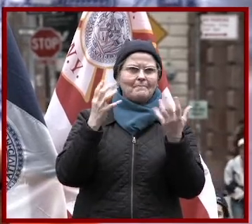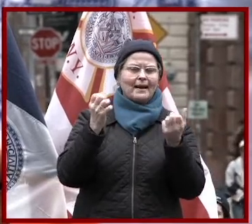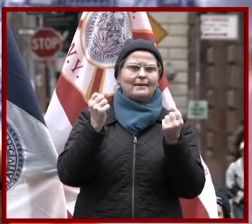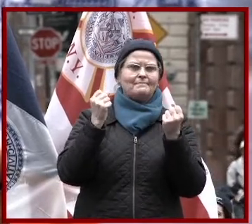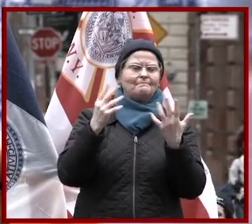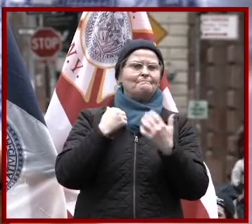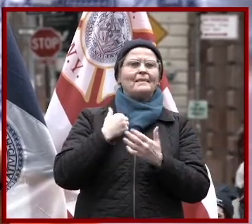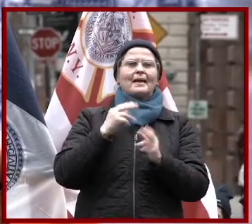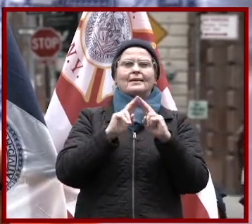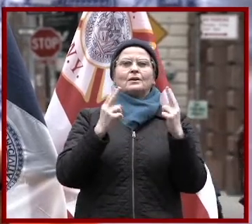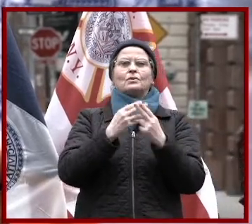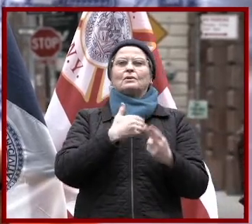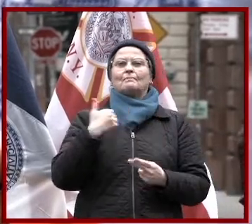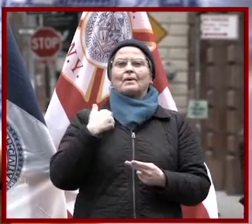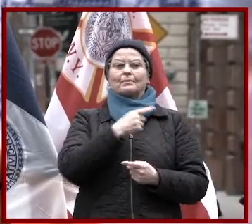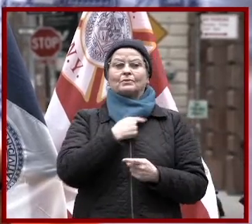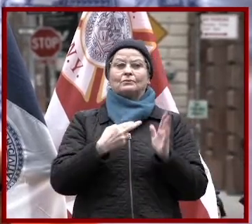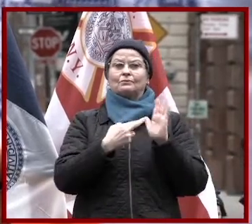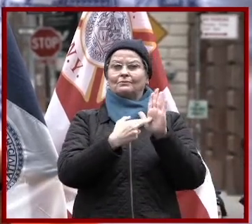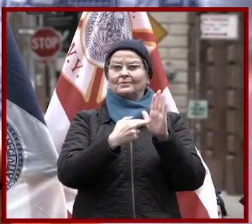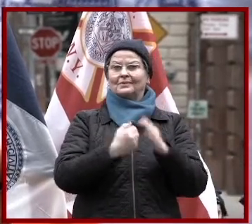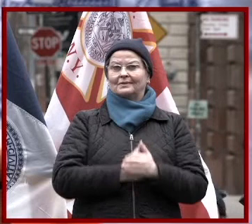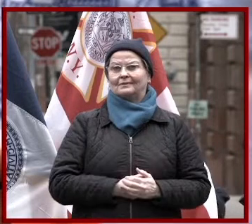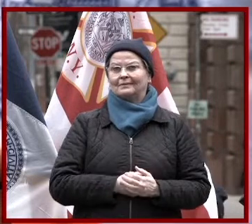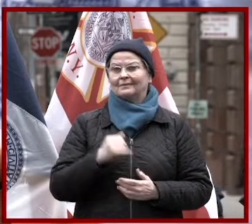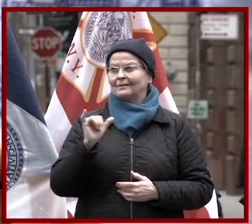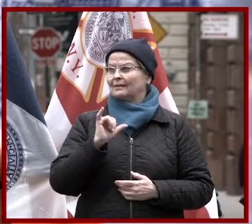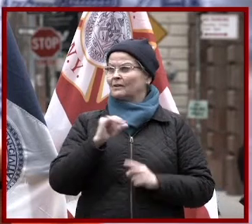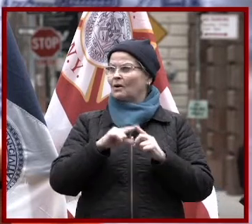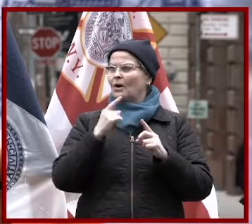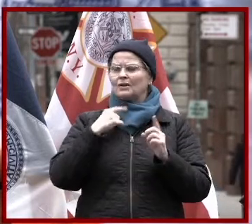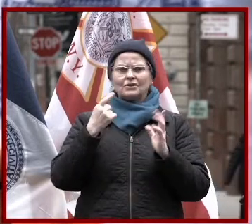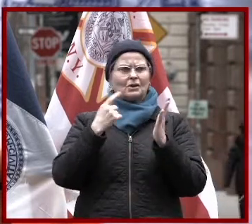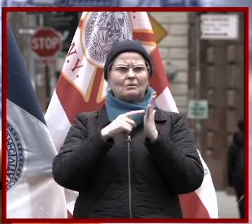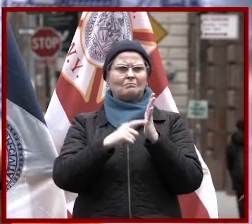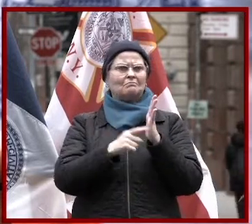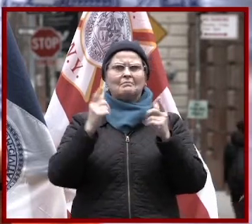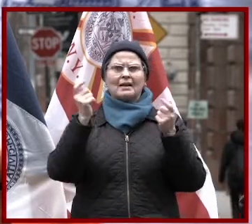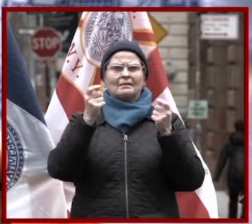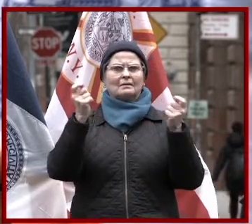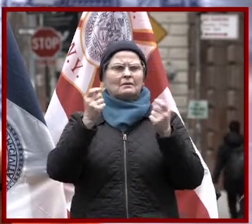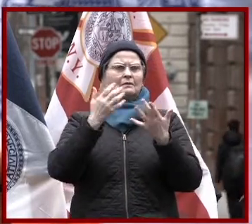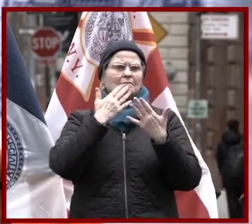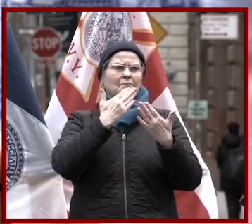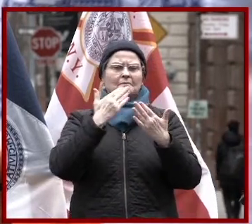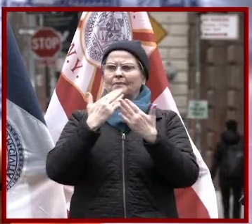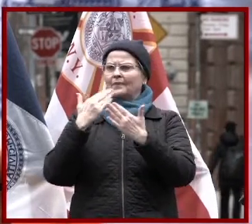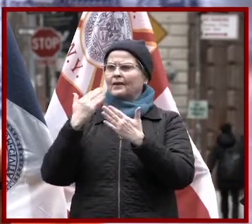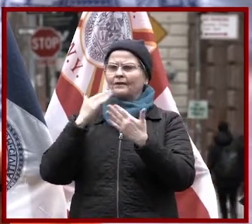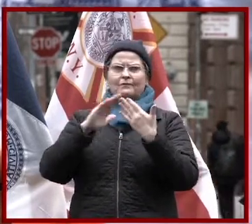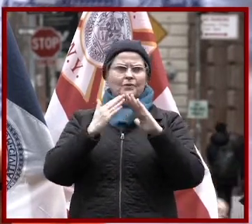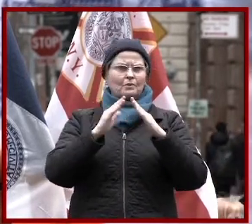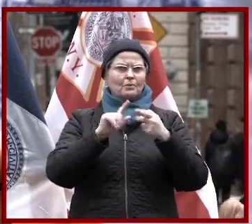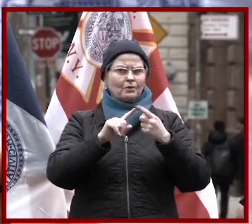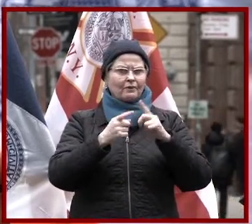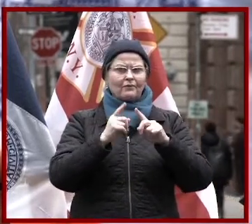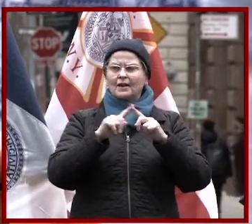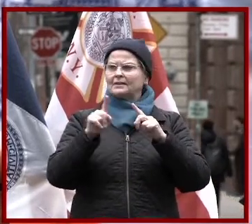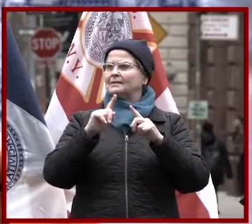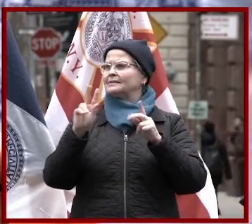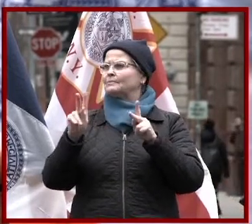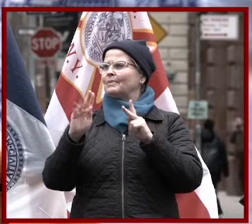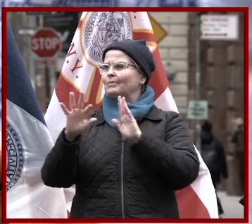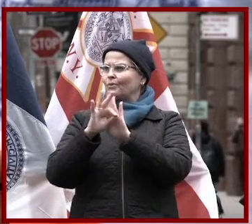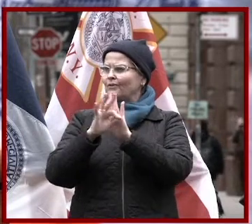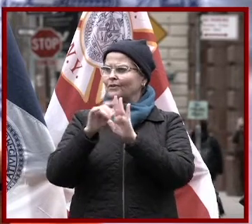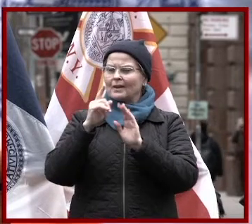represent. And of course, a very big shout out to all of our labor friends here, the community friends, and our elected leaders who have joined us